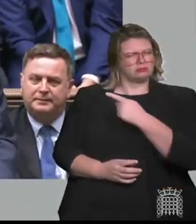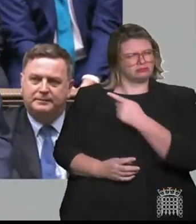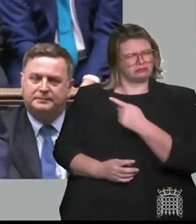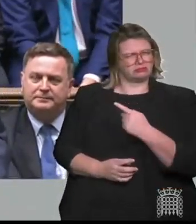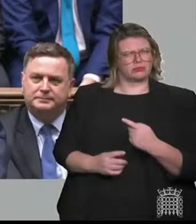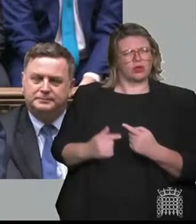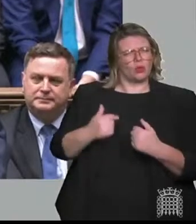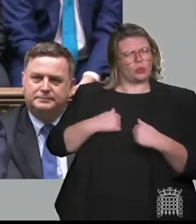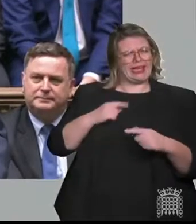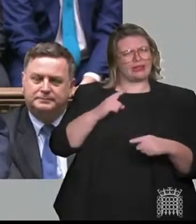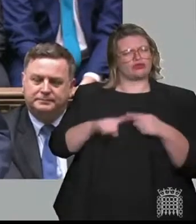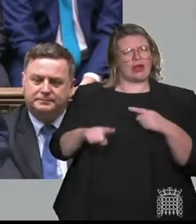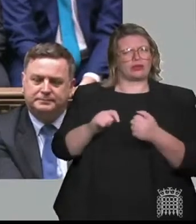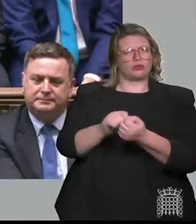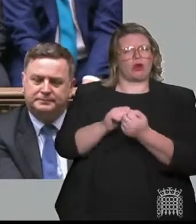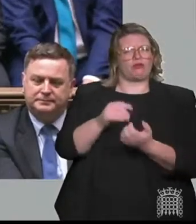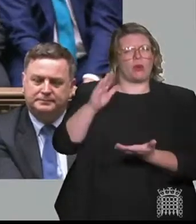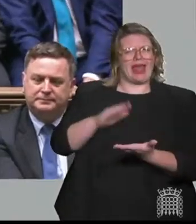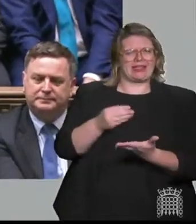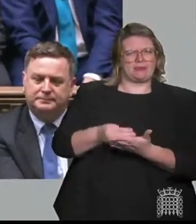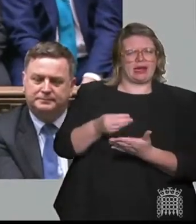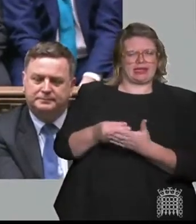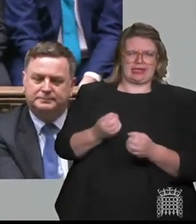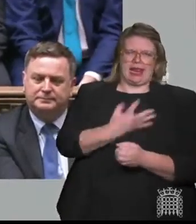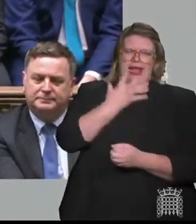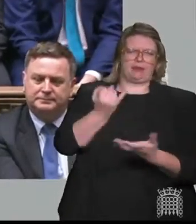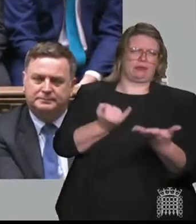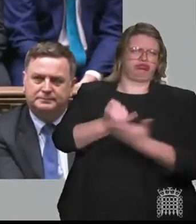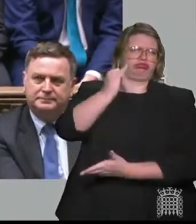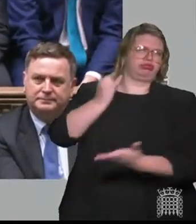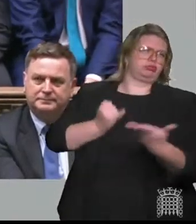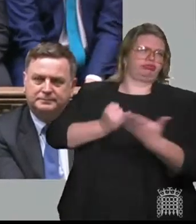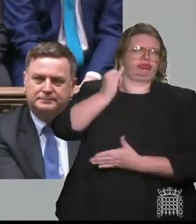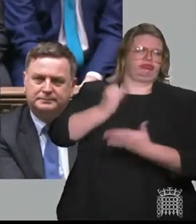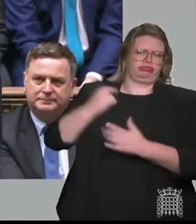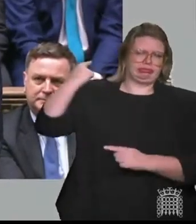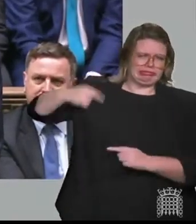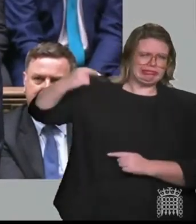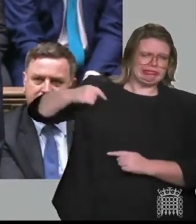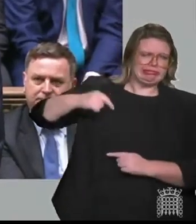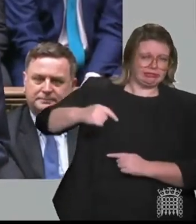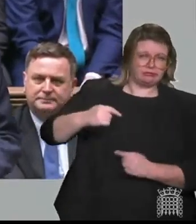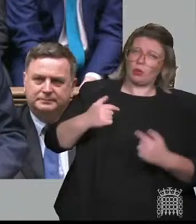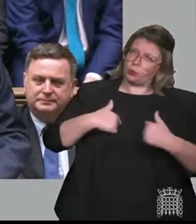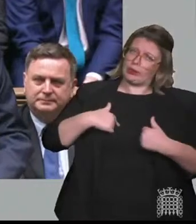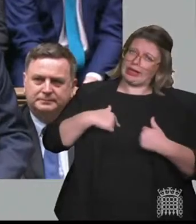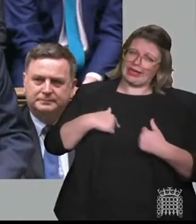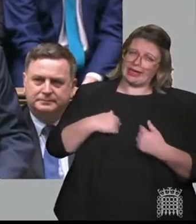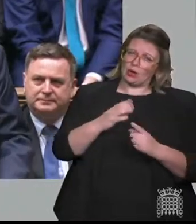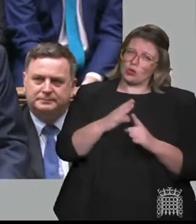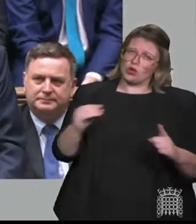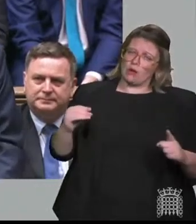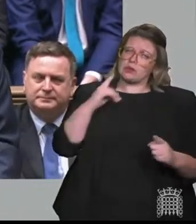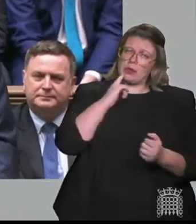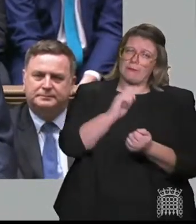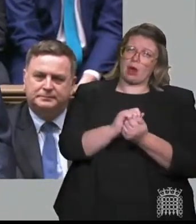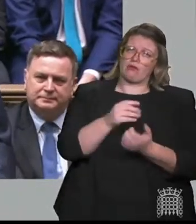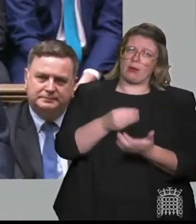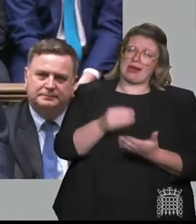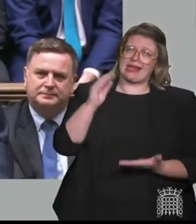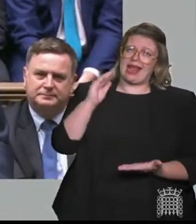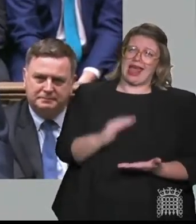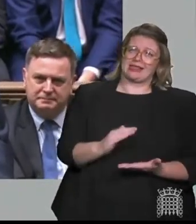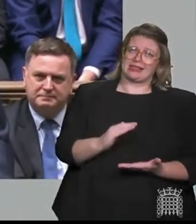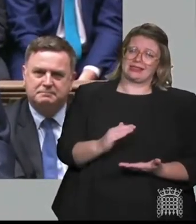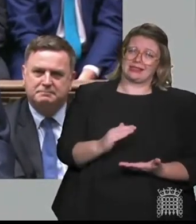to reduce our borrowing. But, Mr. Speaker, this side of the House will bring borrowing down because, as the late Lord Lawson said,